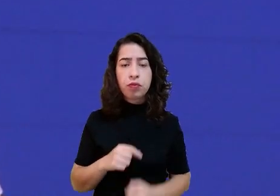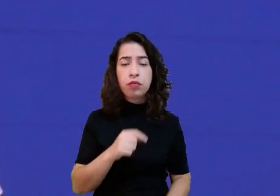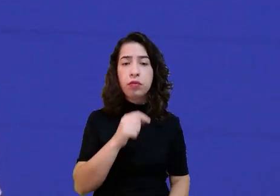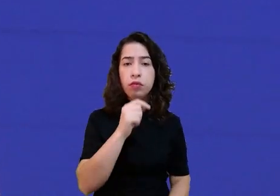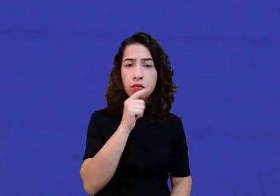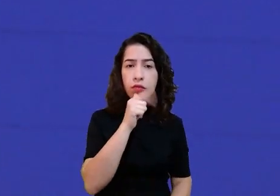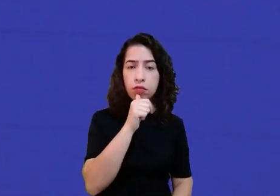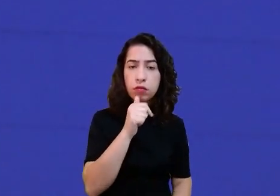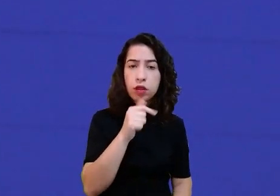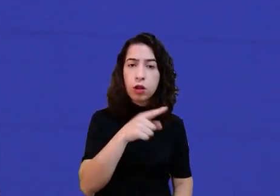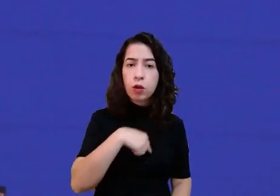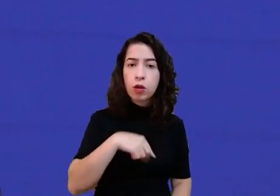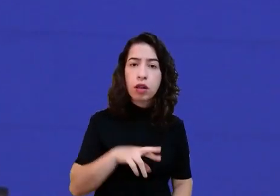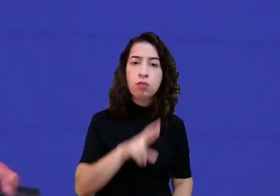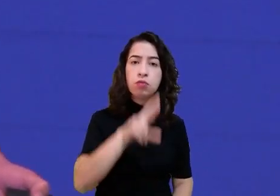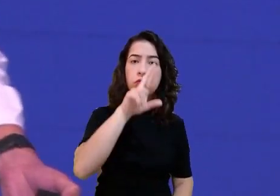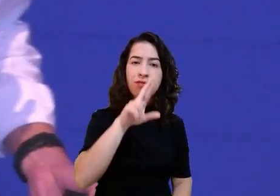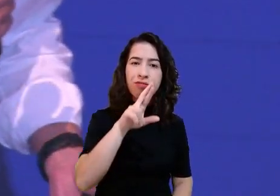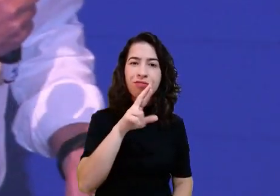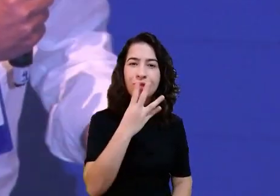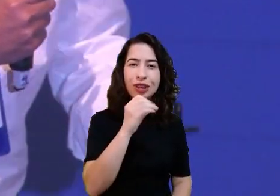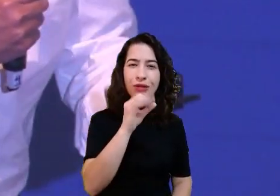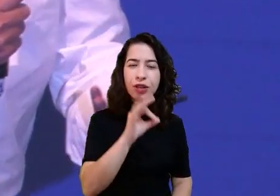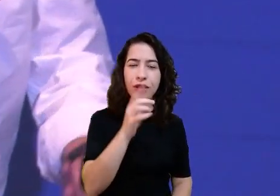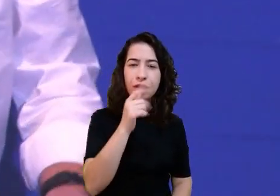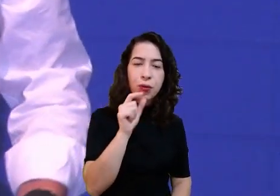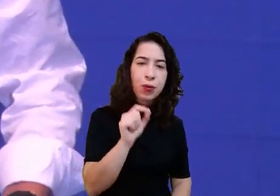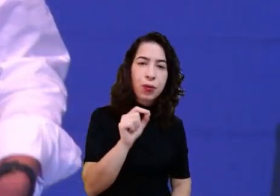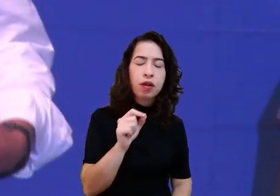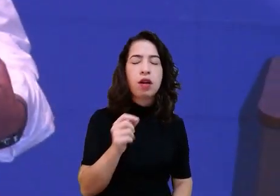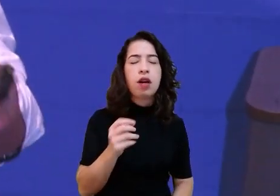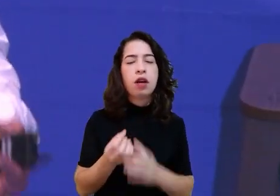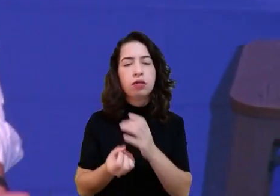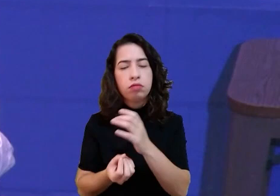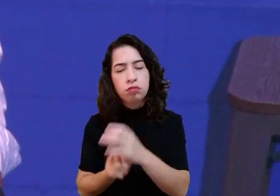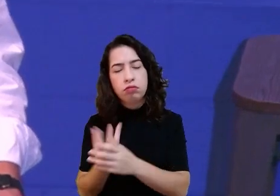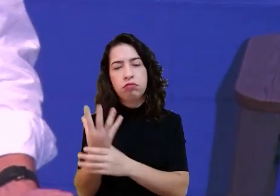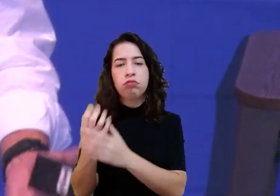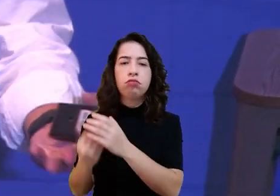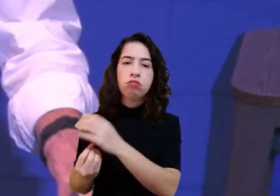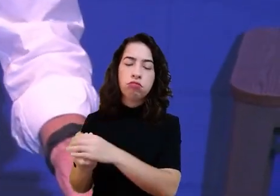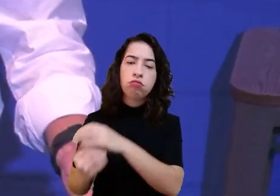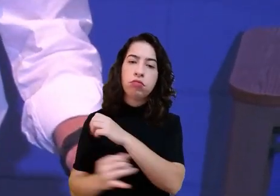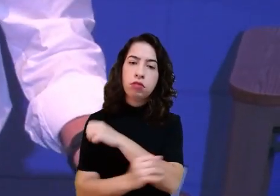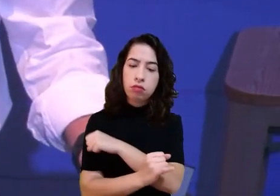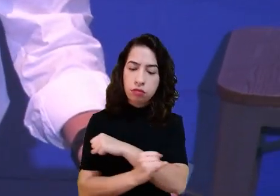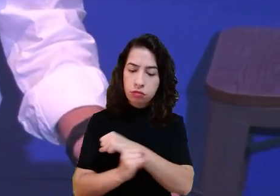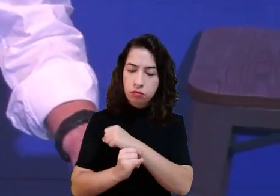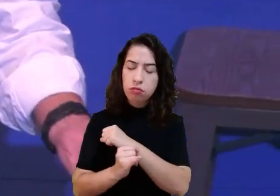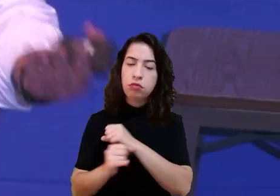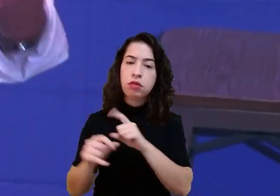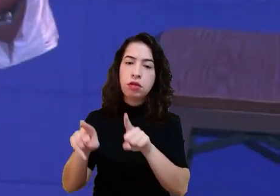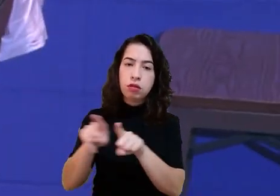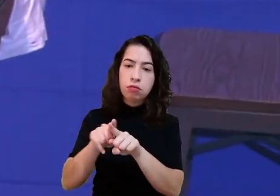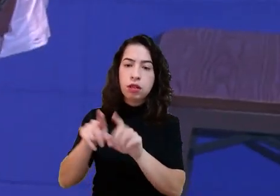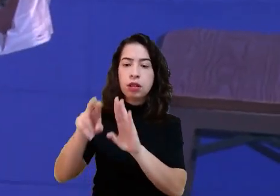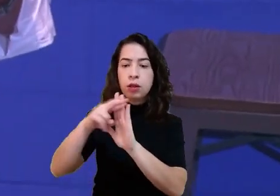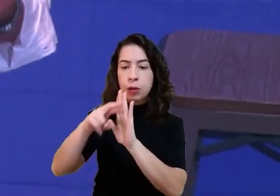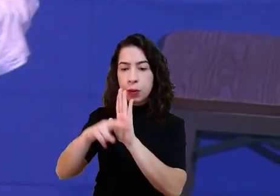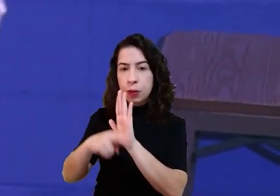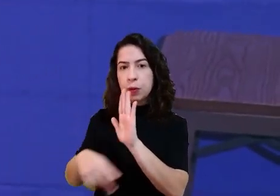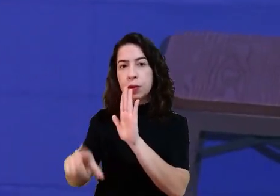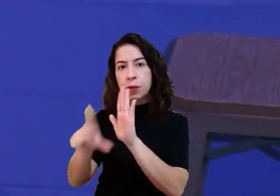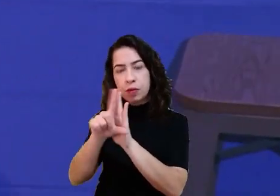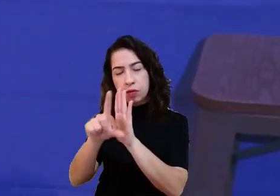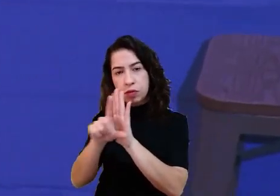role with our 40% of water? And then businesses start to exist not only for infrastructure, for legislation and